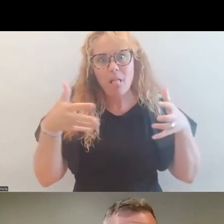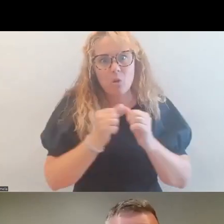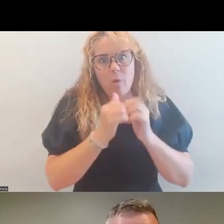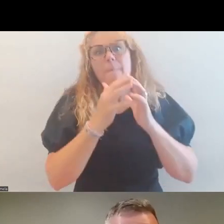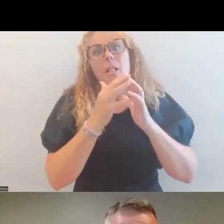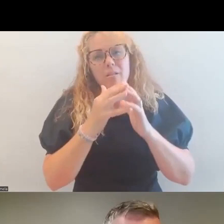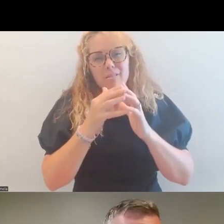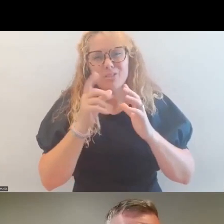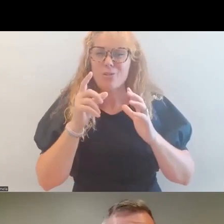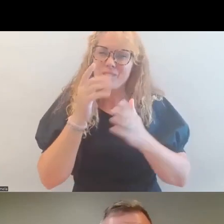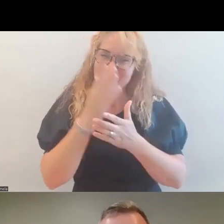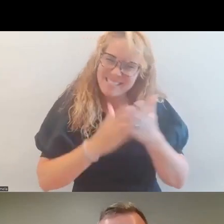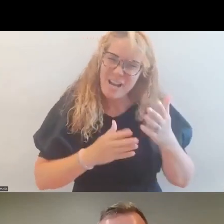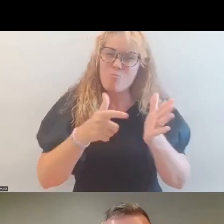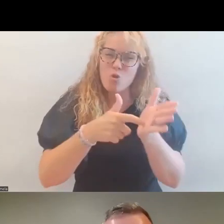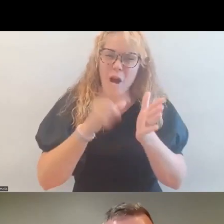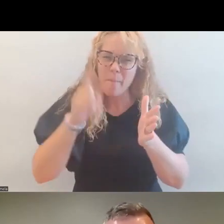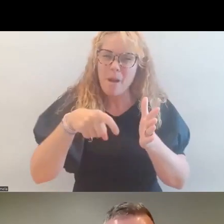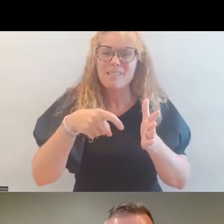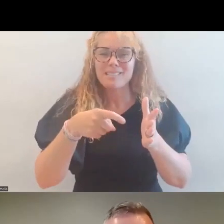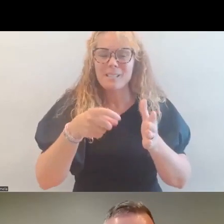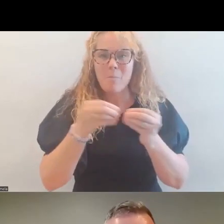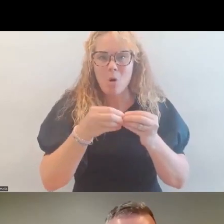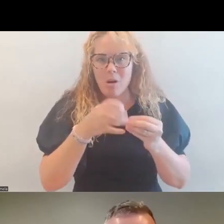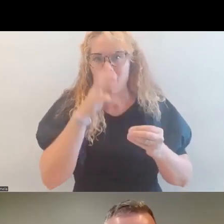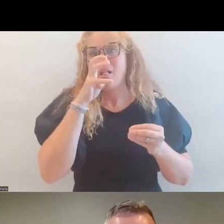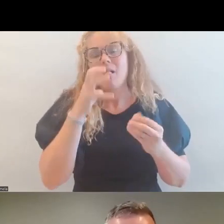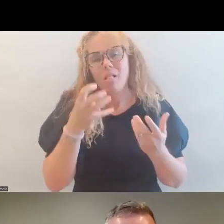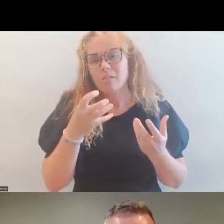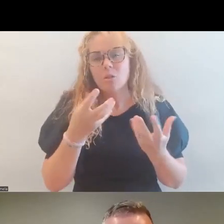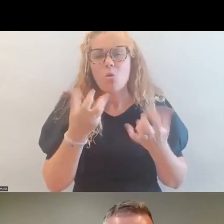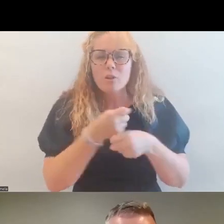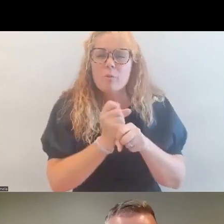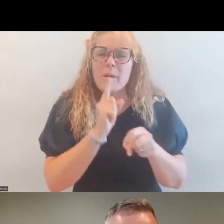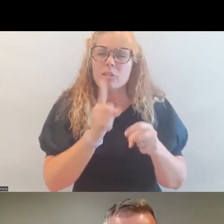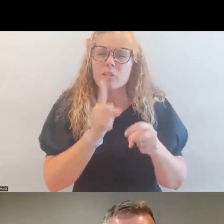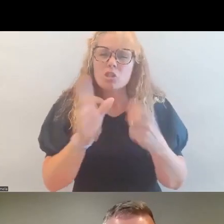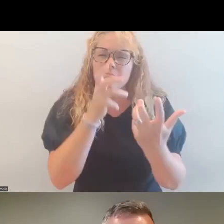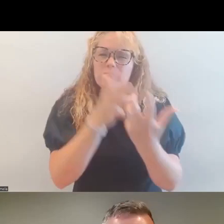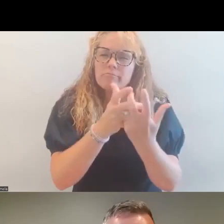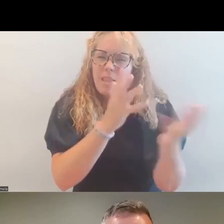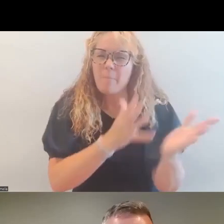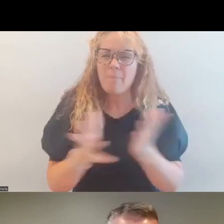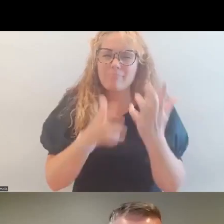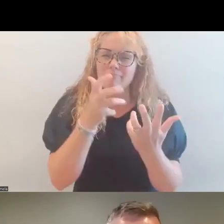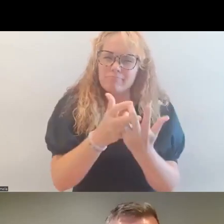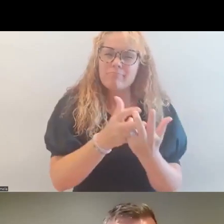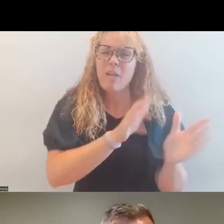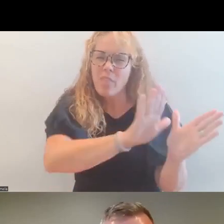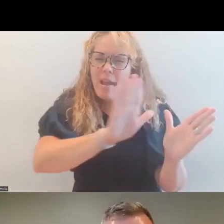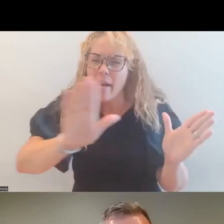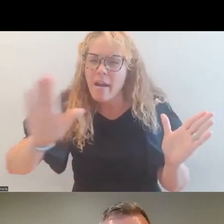the requirements more stringent or to add on to them. And we want to make sure that the plan both sets kind of a floor of expectations and